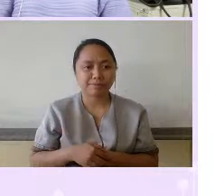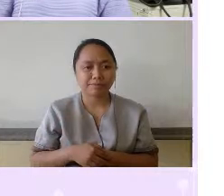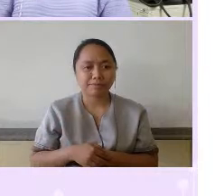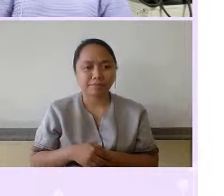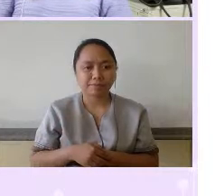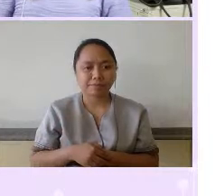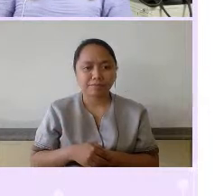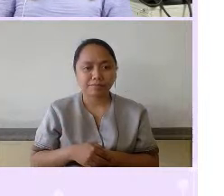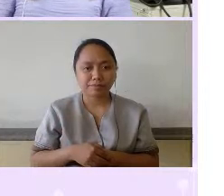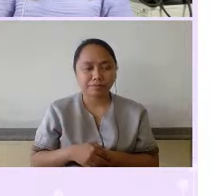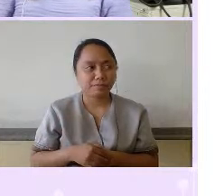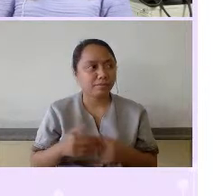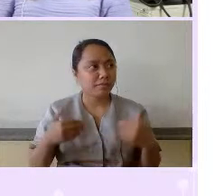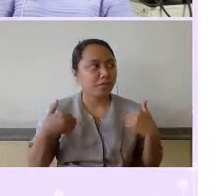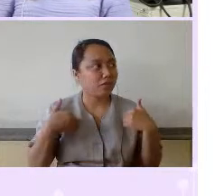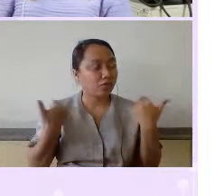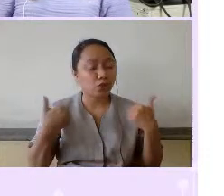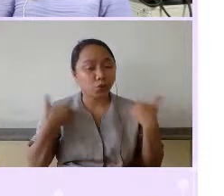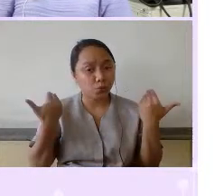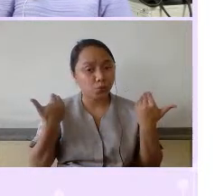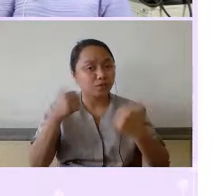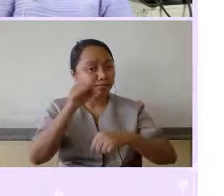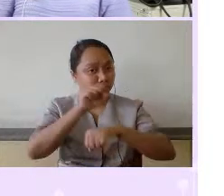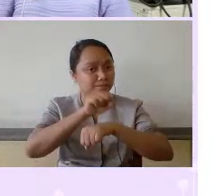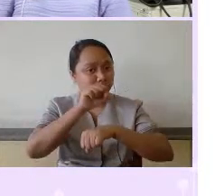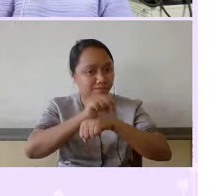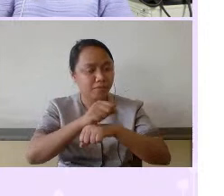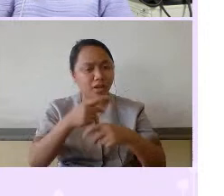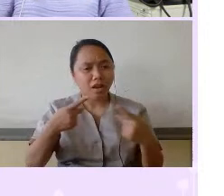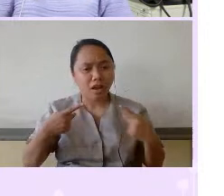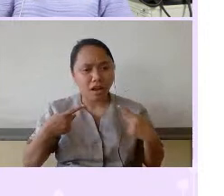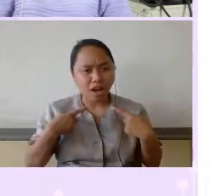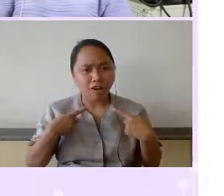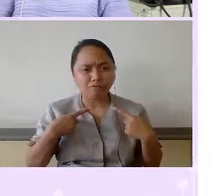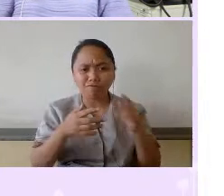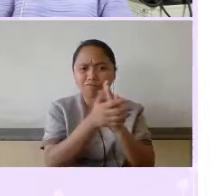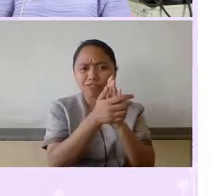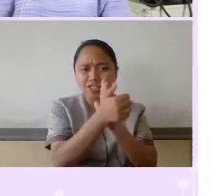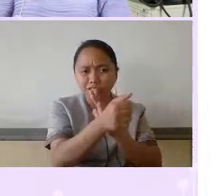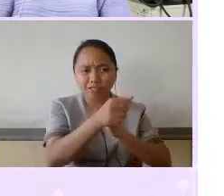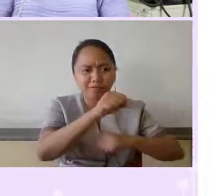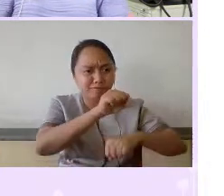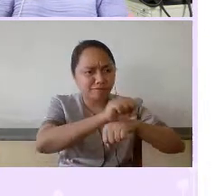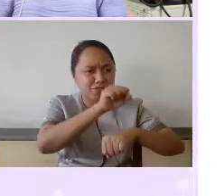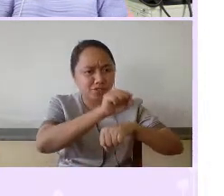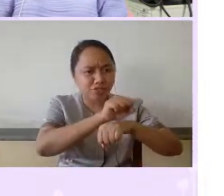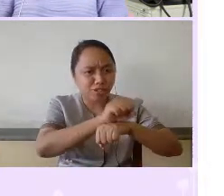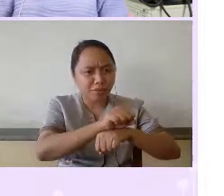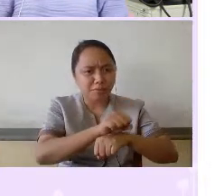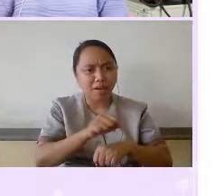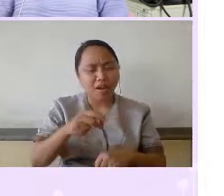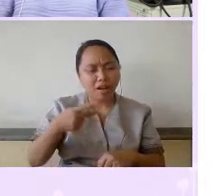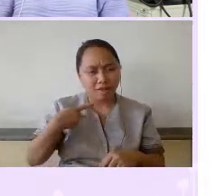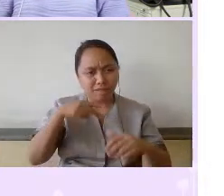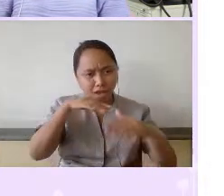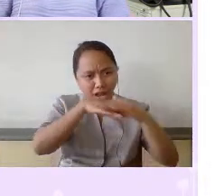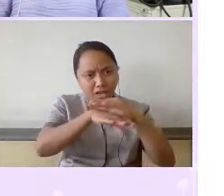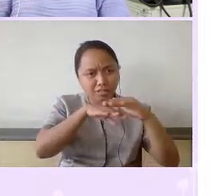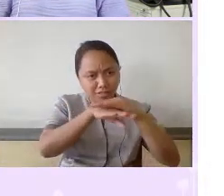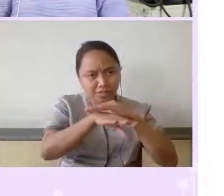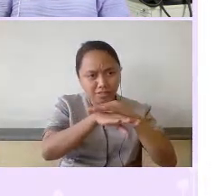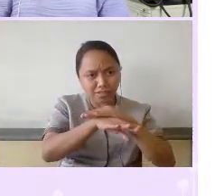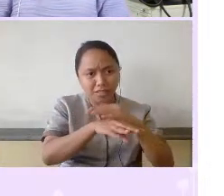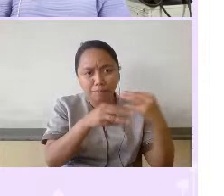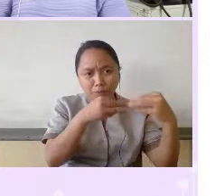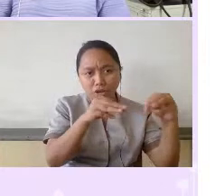Okay, so kanina po hinighlight ko yung mga competencies na kailangan natin to ensure our access in the labor market.